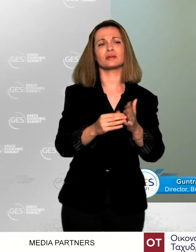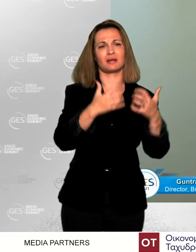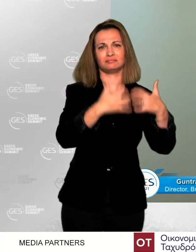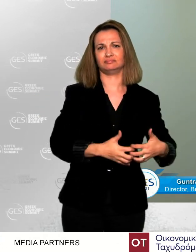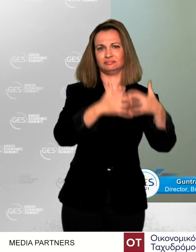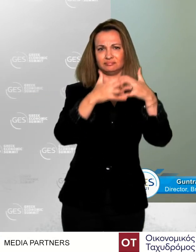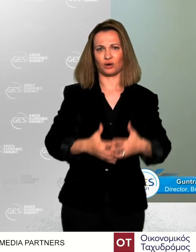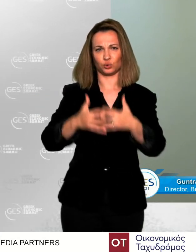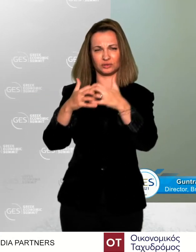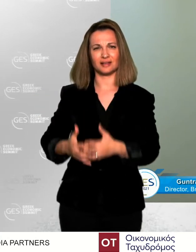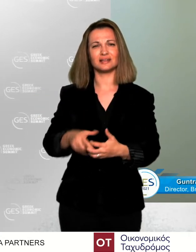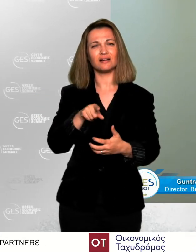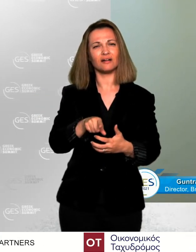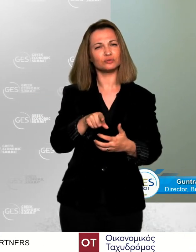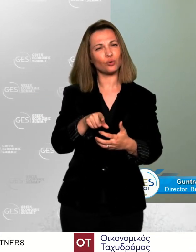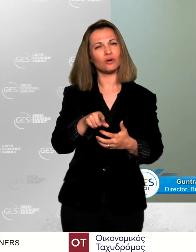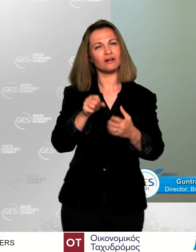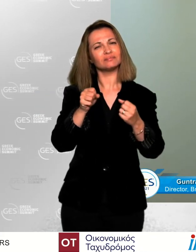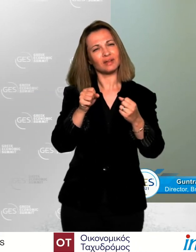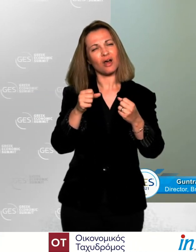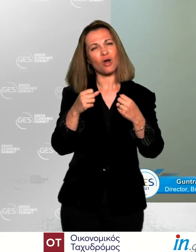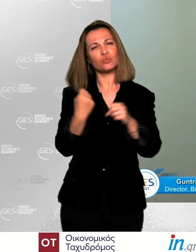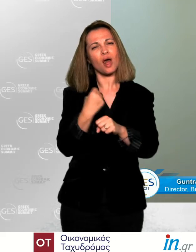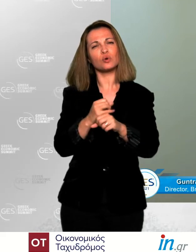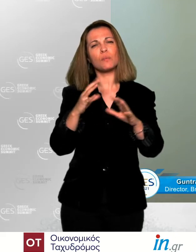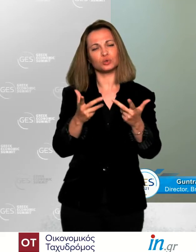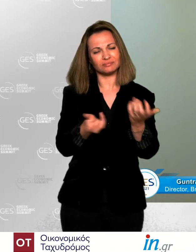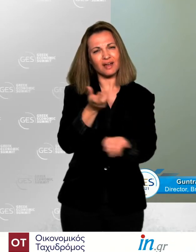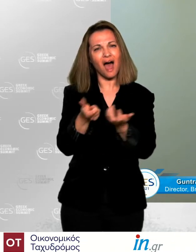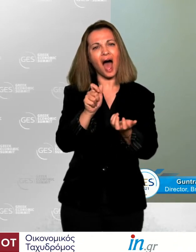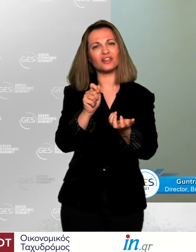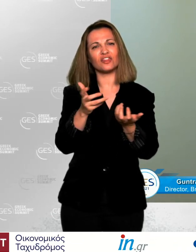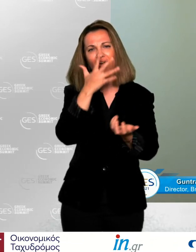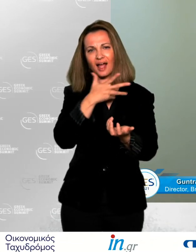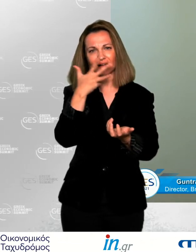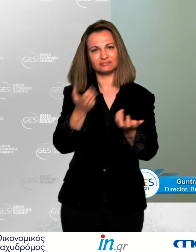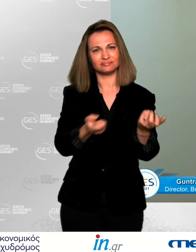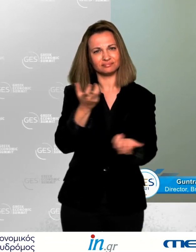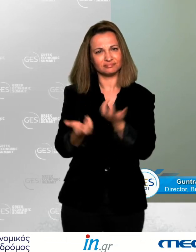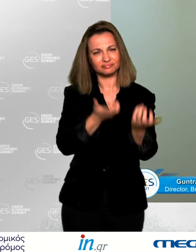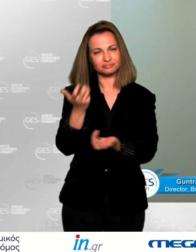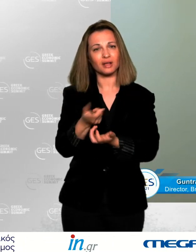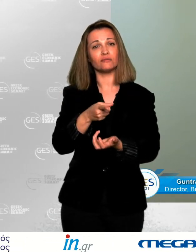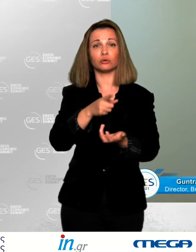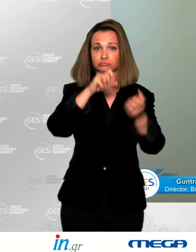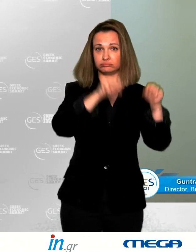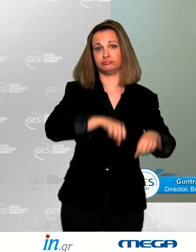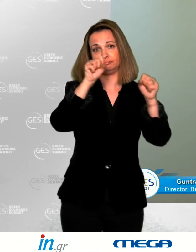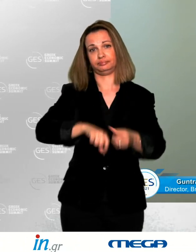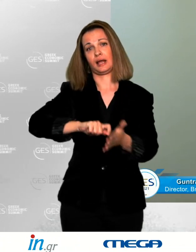the EU actually than globally. And when it comes to the rules, I think you're right. There is